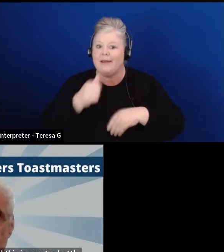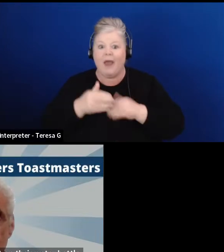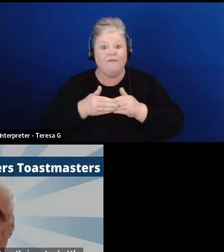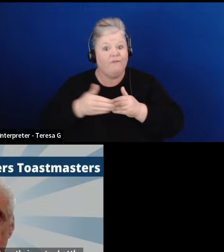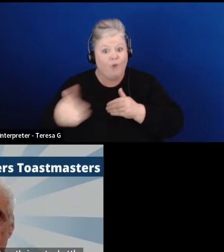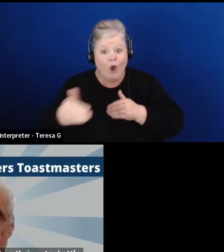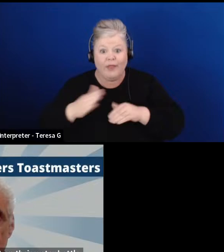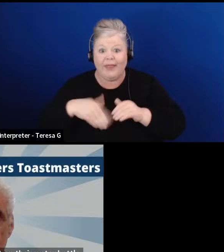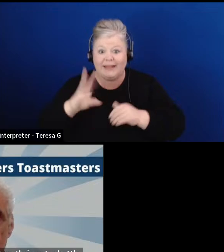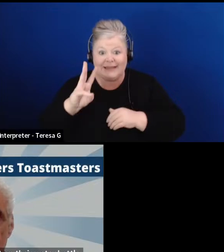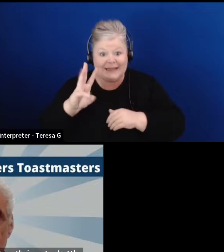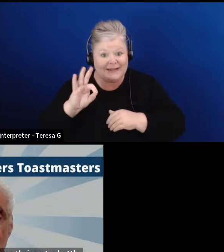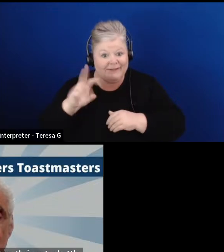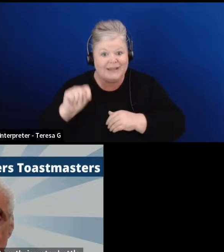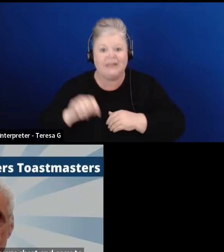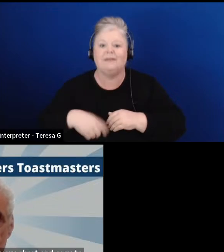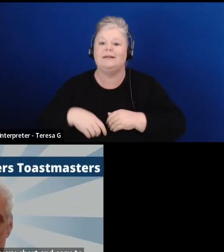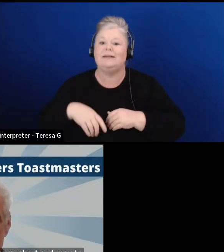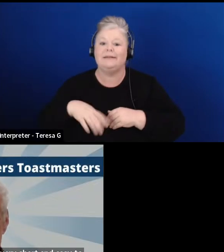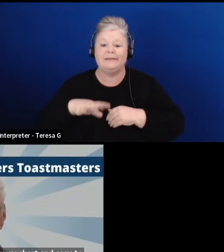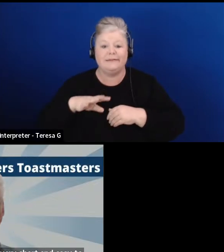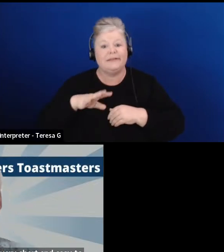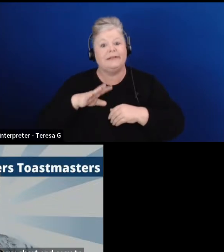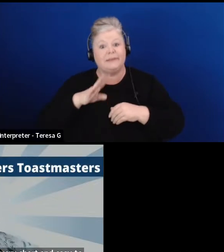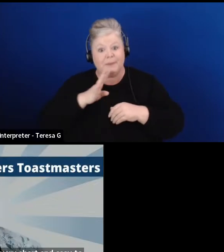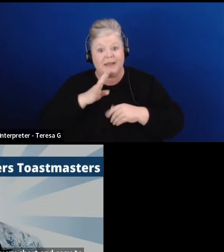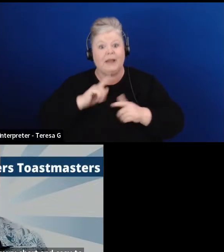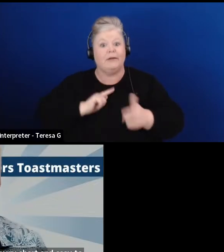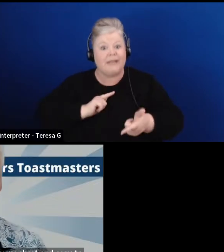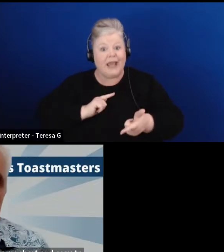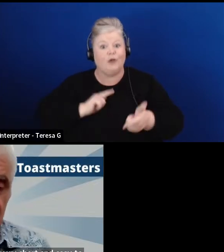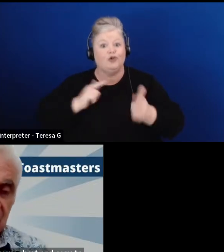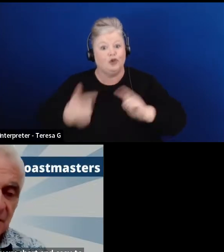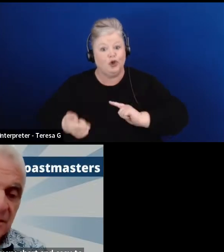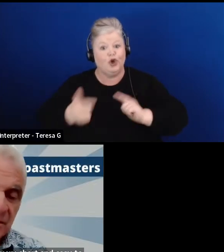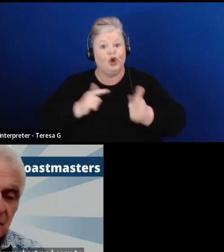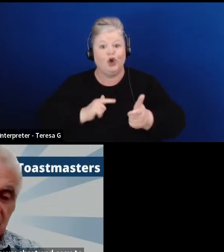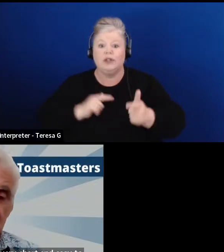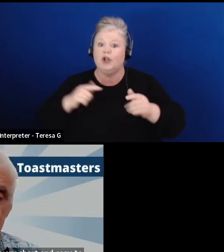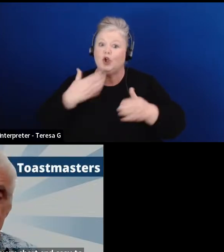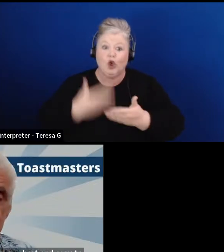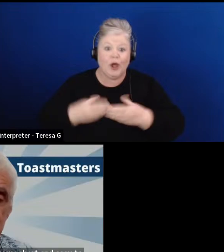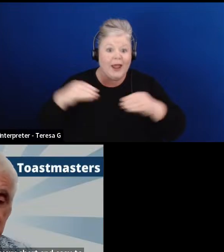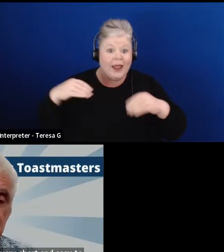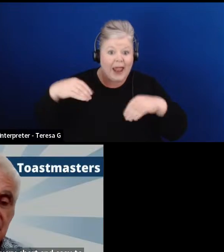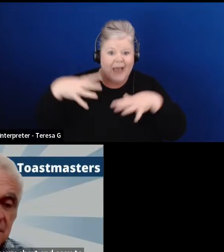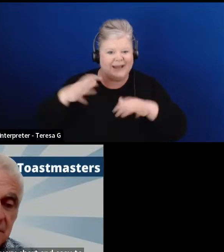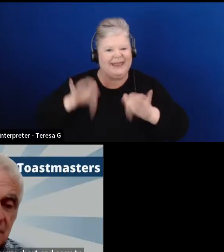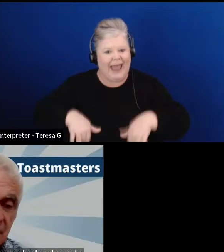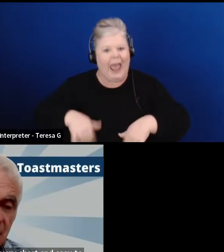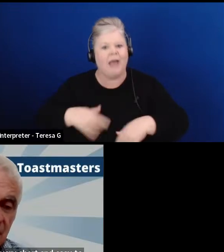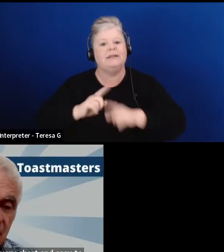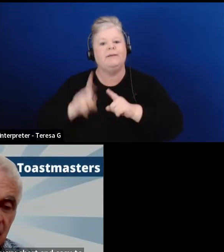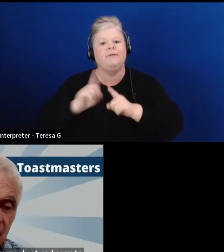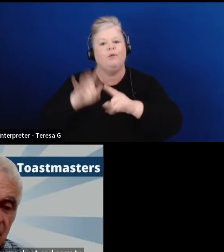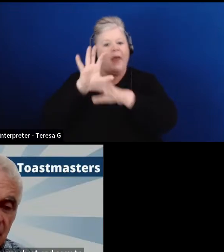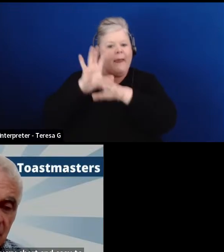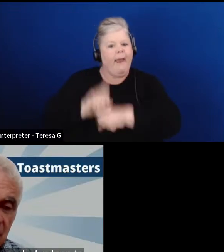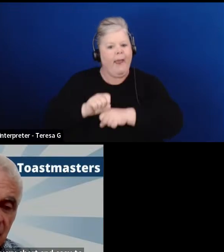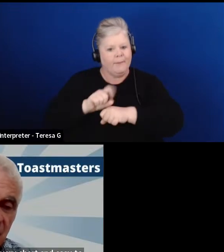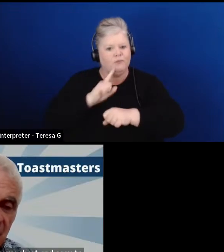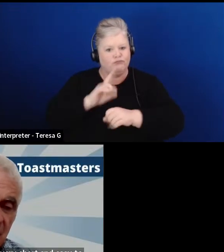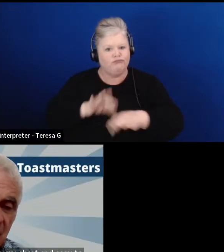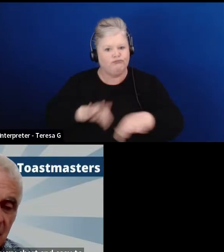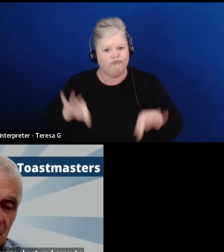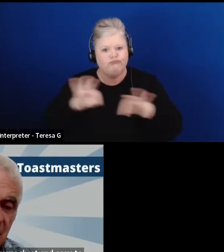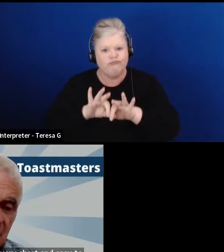time. So excellent lighting. So all those things we need to do all those practices and habits that help us